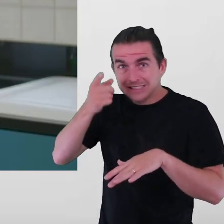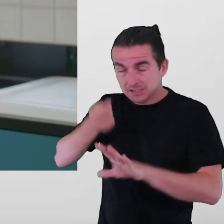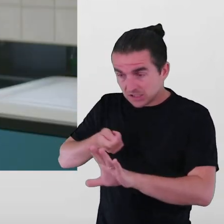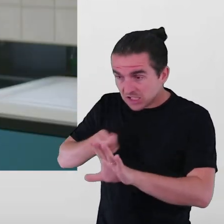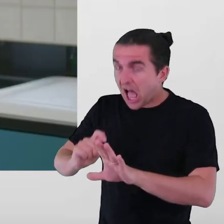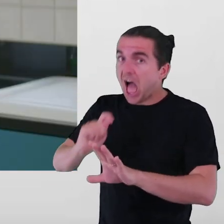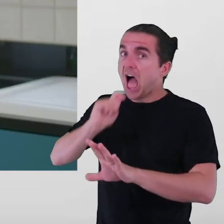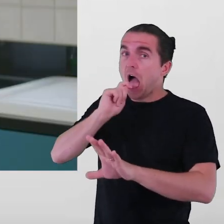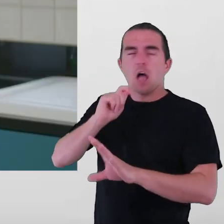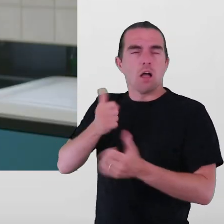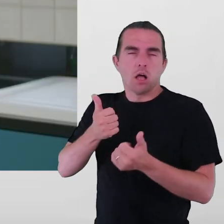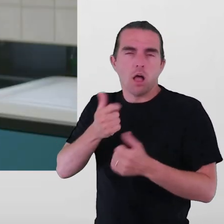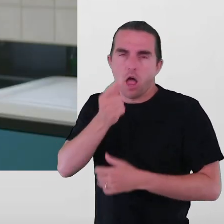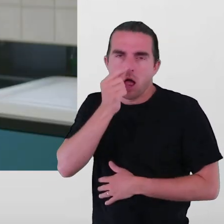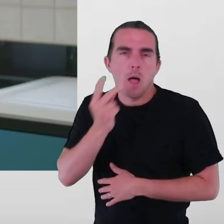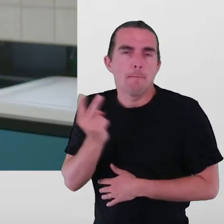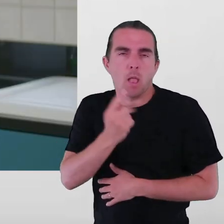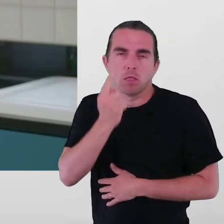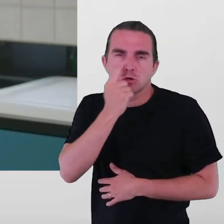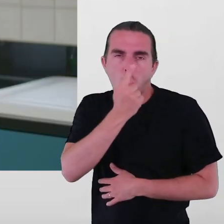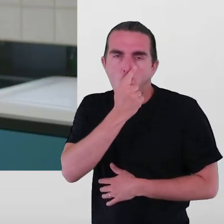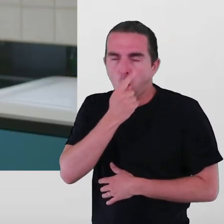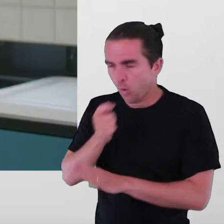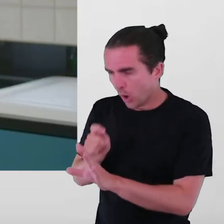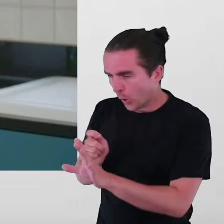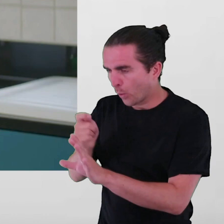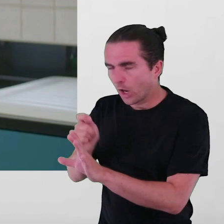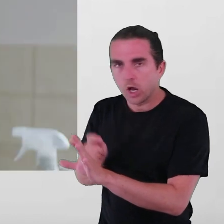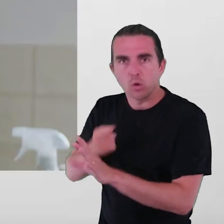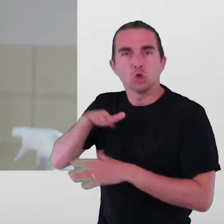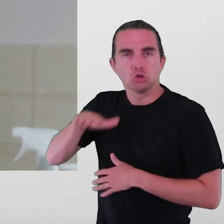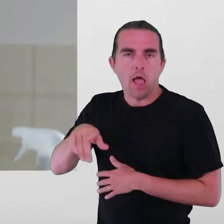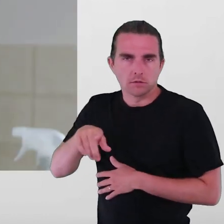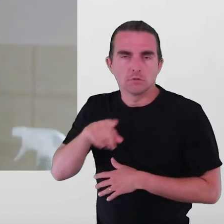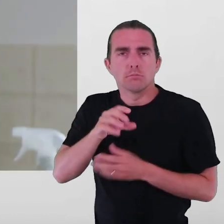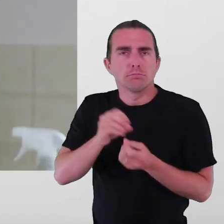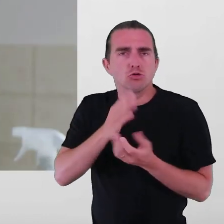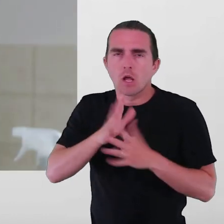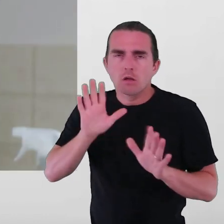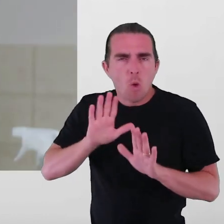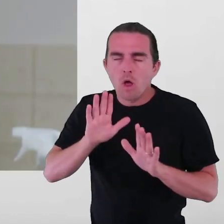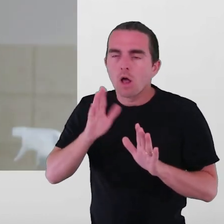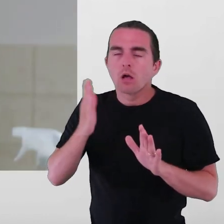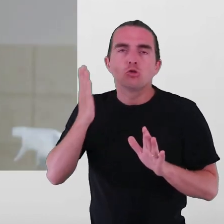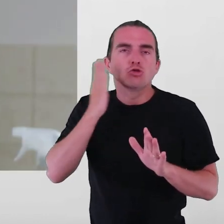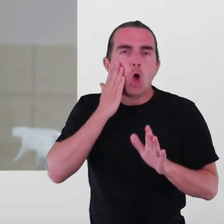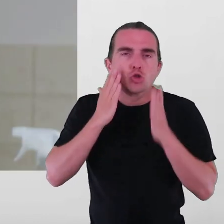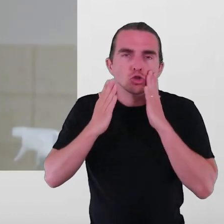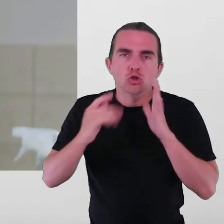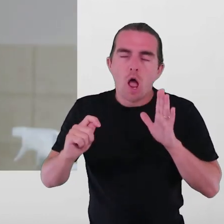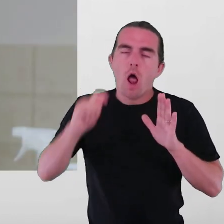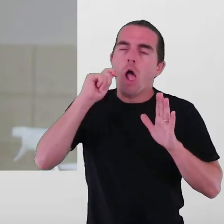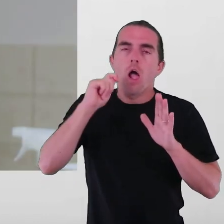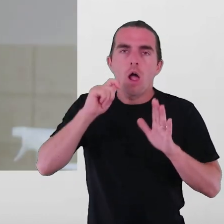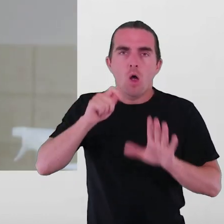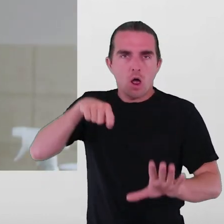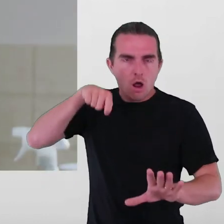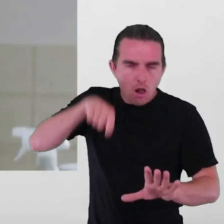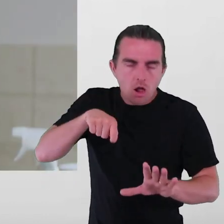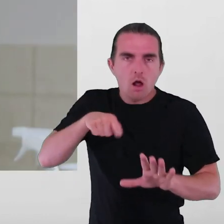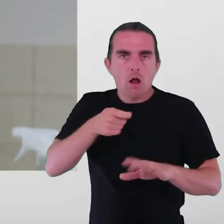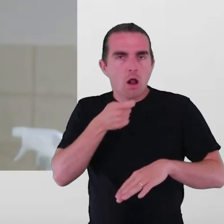swab your child's throat, you can do both nostrils. Making sure you don't touch any other part of your